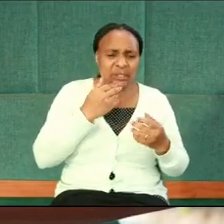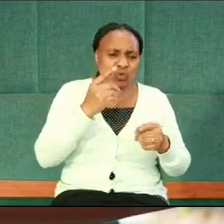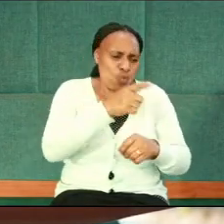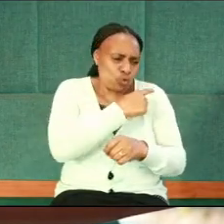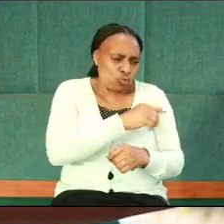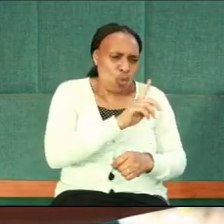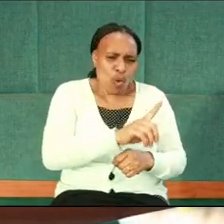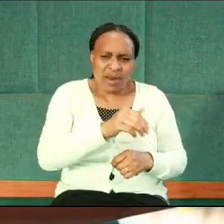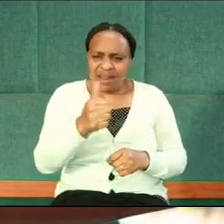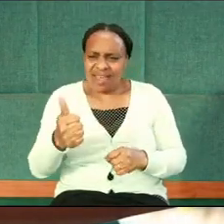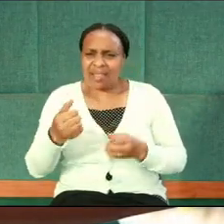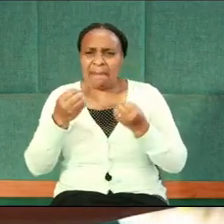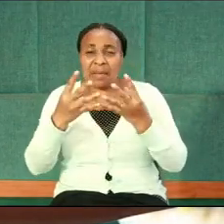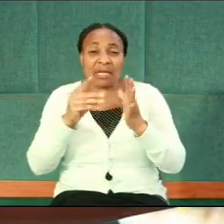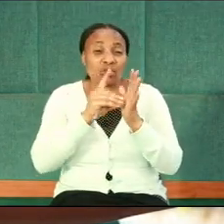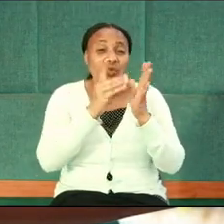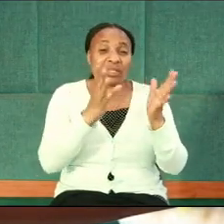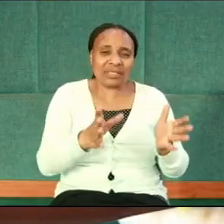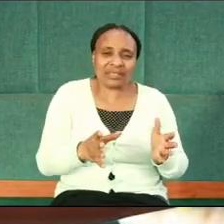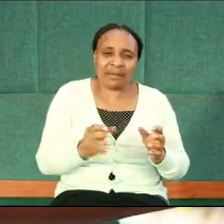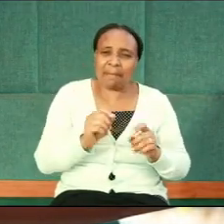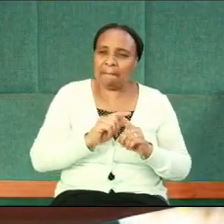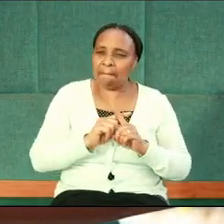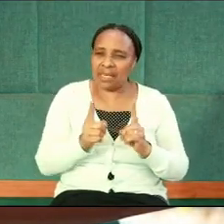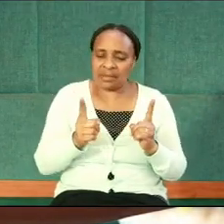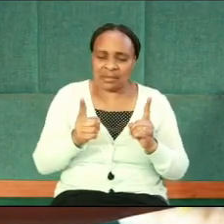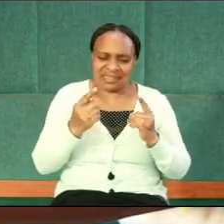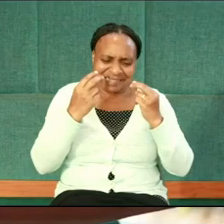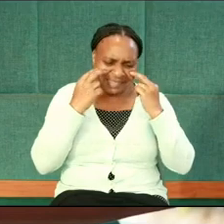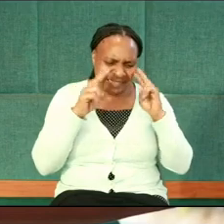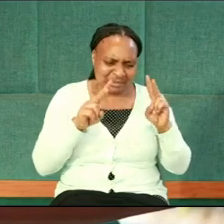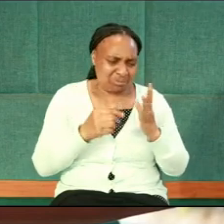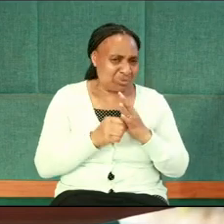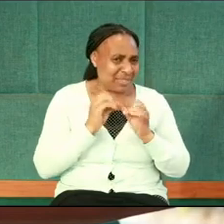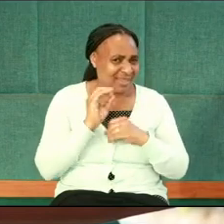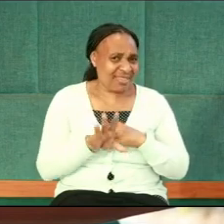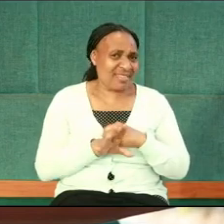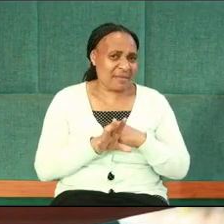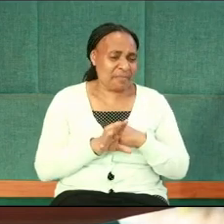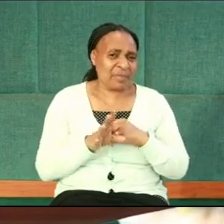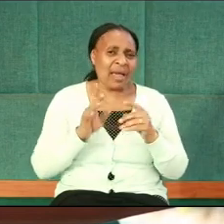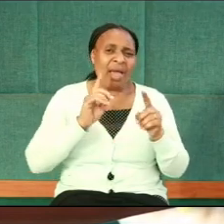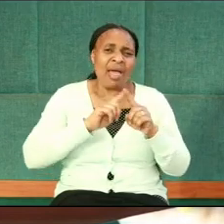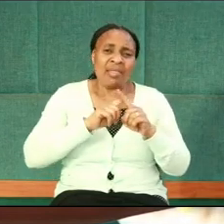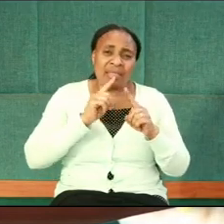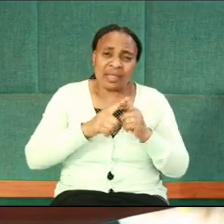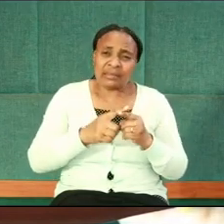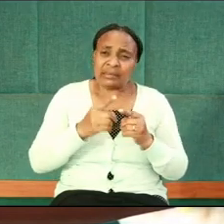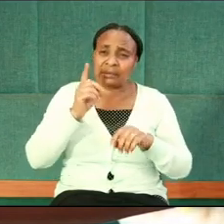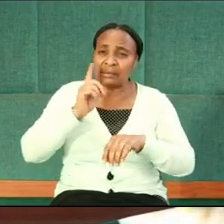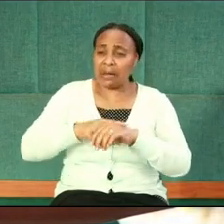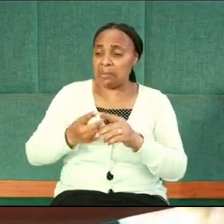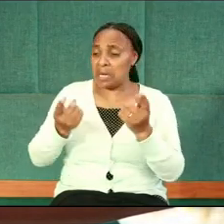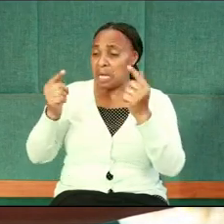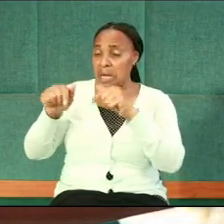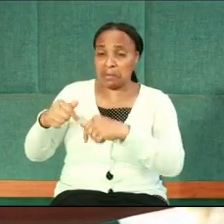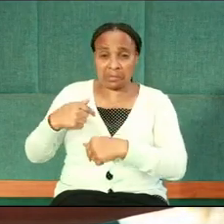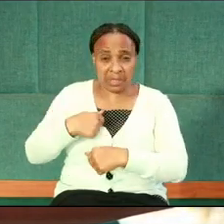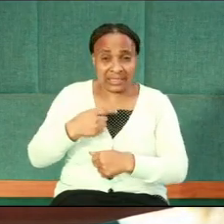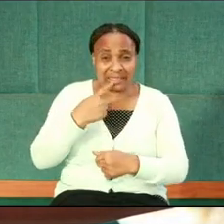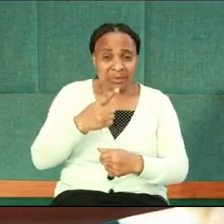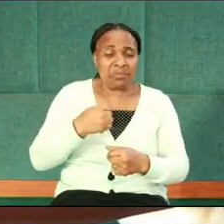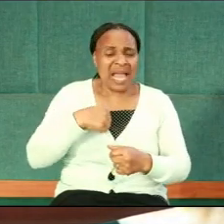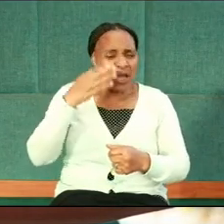hospital, and many doctors, they could not actually see the cause. So when she came to me, all I said was, I know